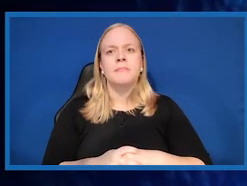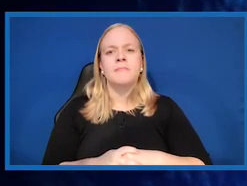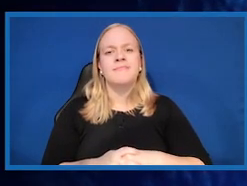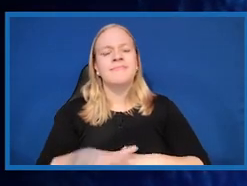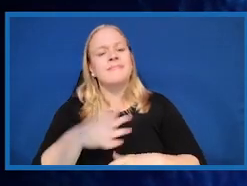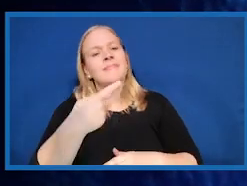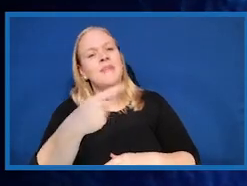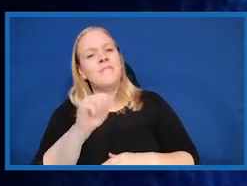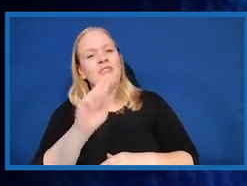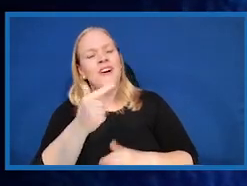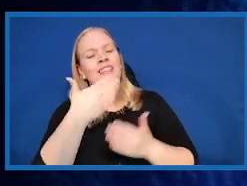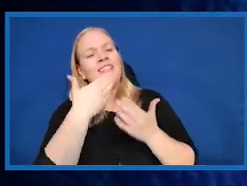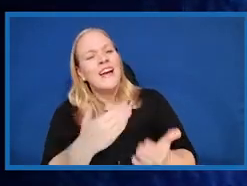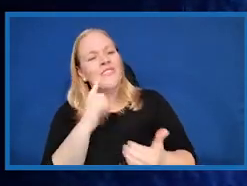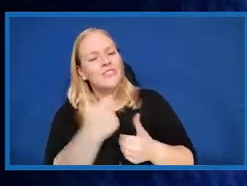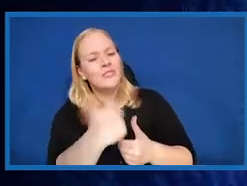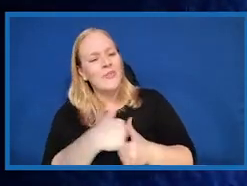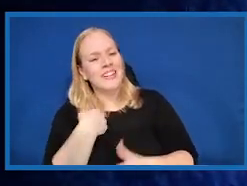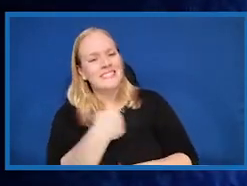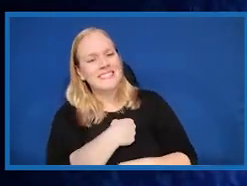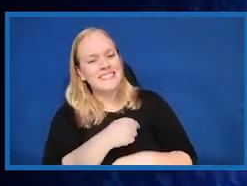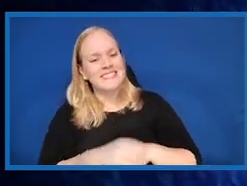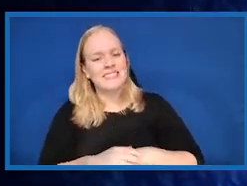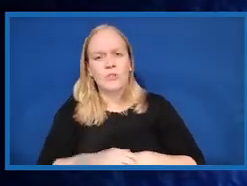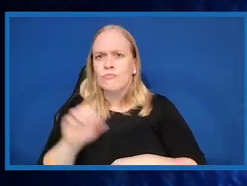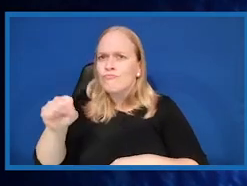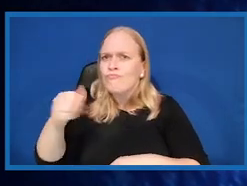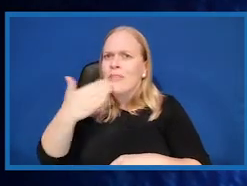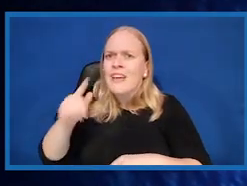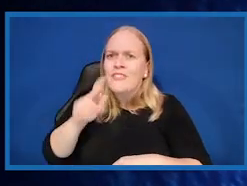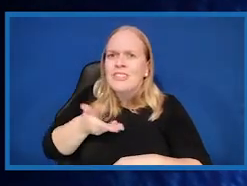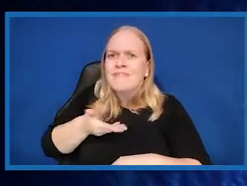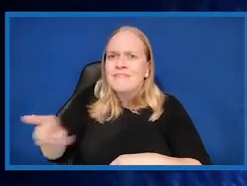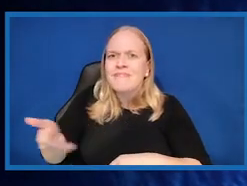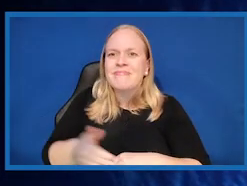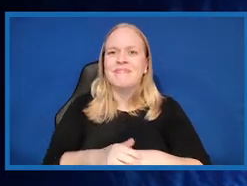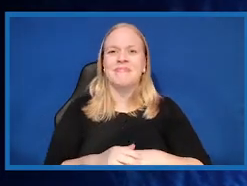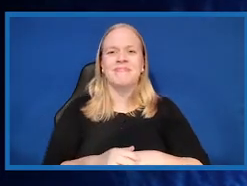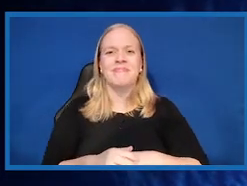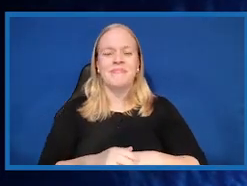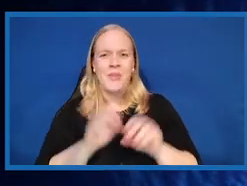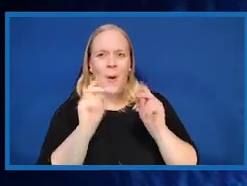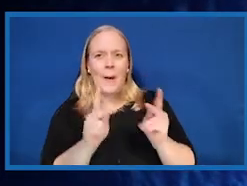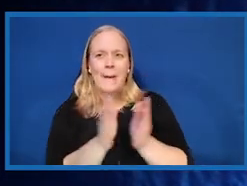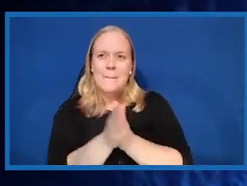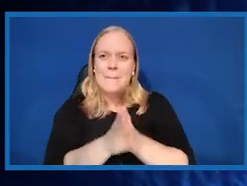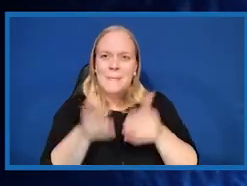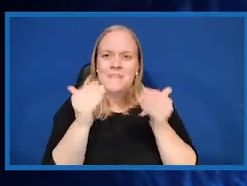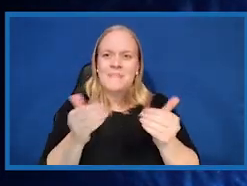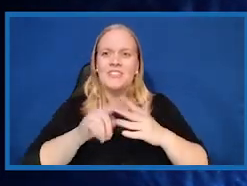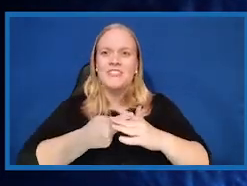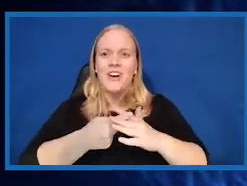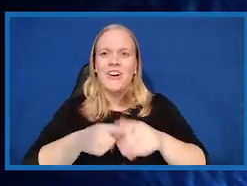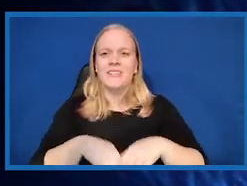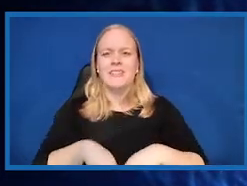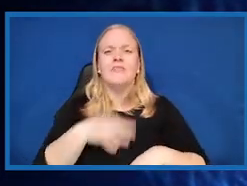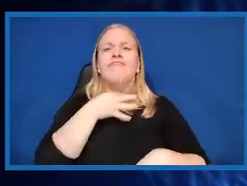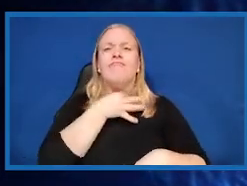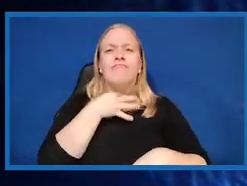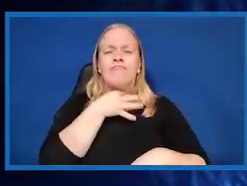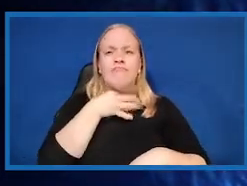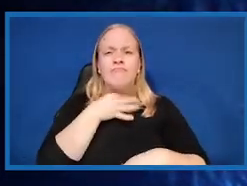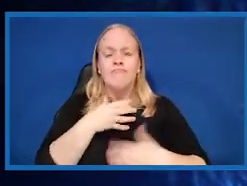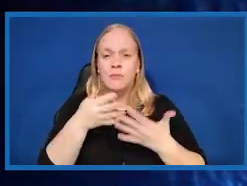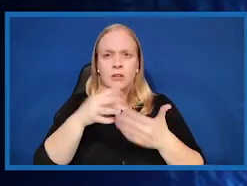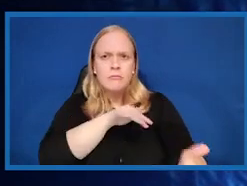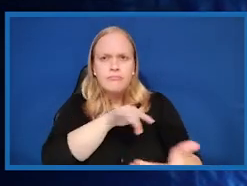Parag, thank you so much for joining us. Thank you for having me. All right, let's kick this off. Why is it important to